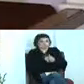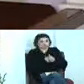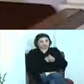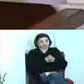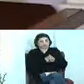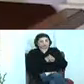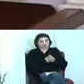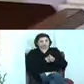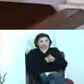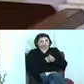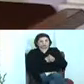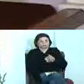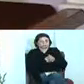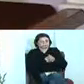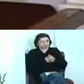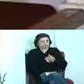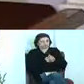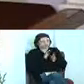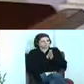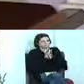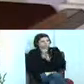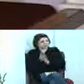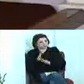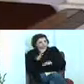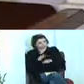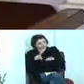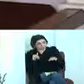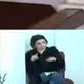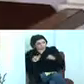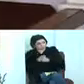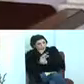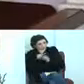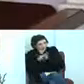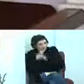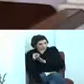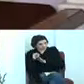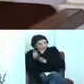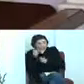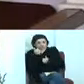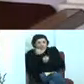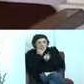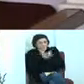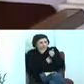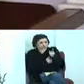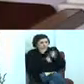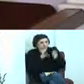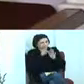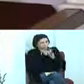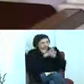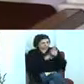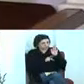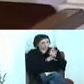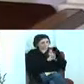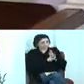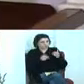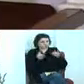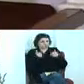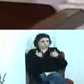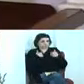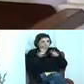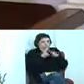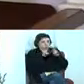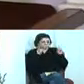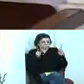to our call to holiness. And each principle will have a different application in your